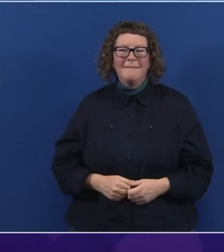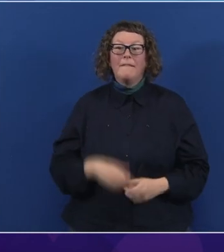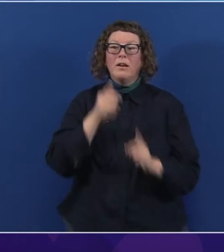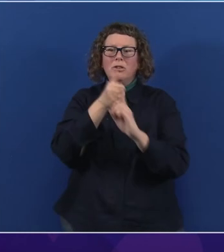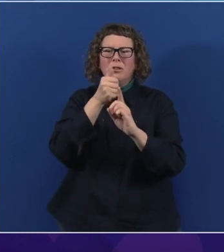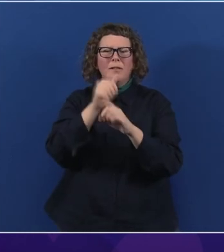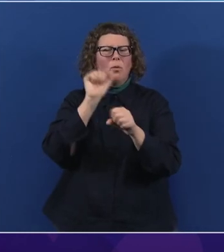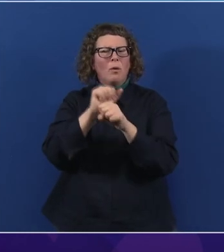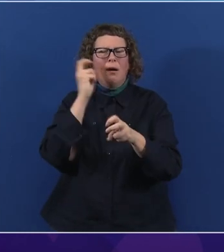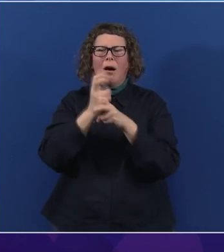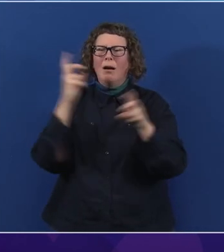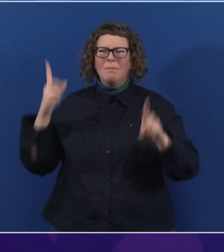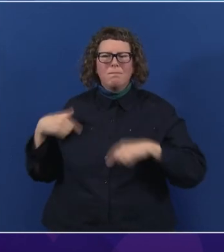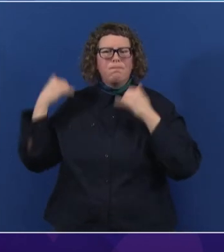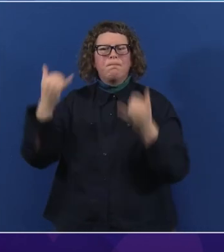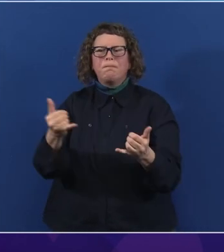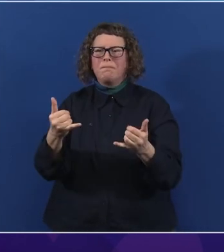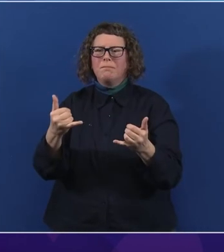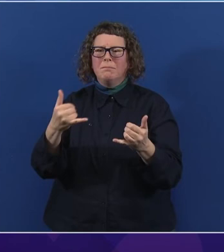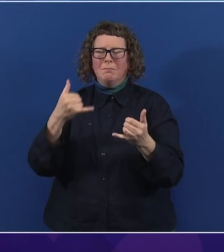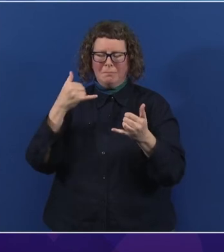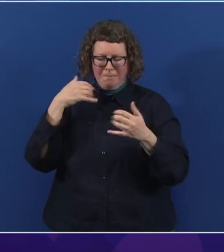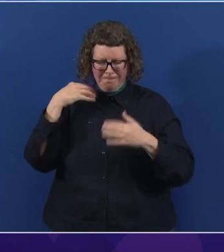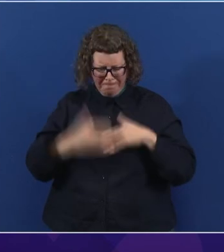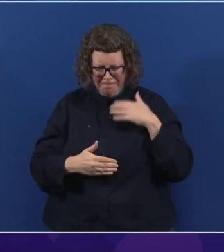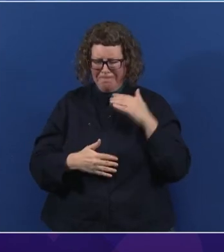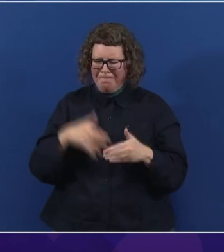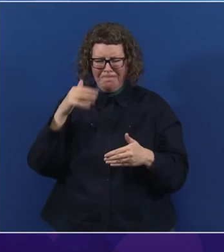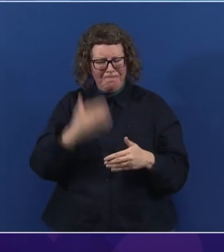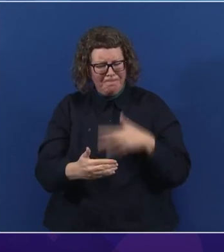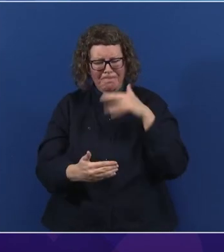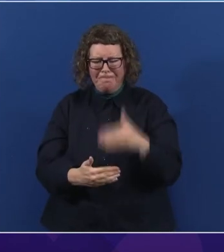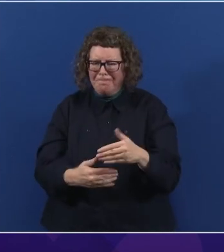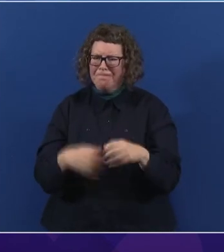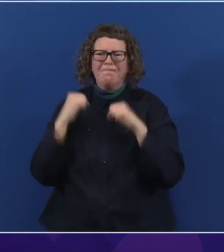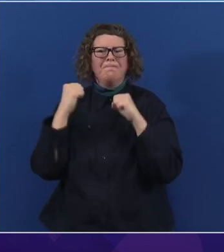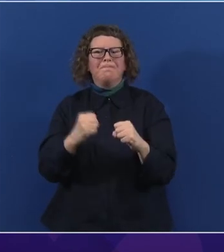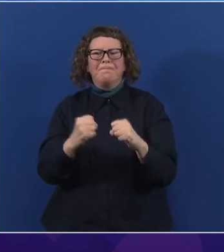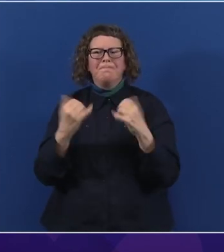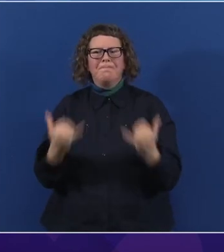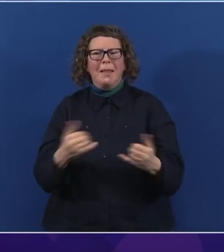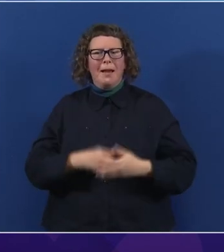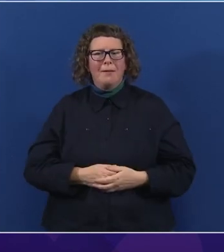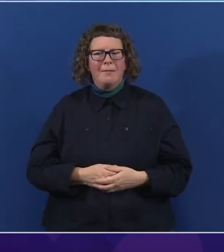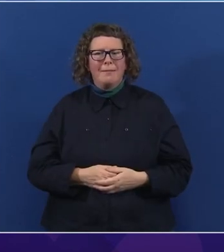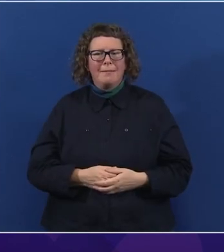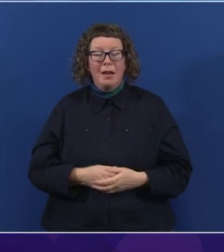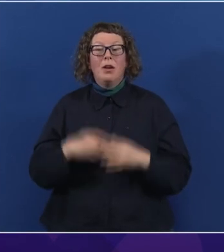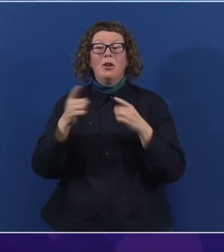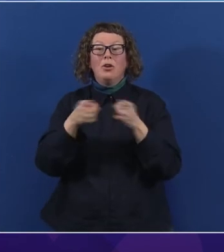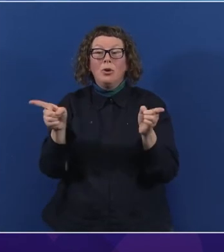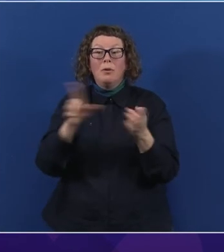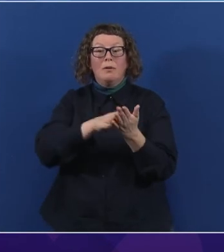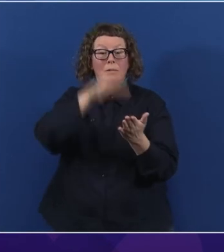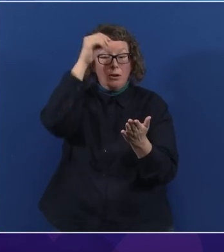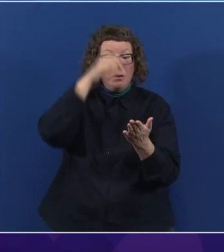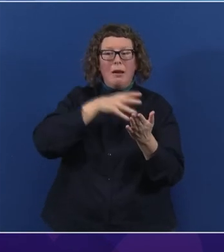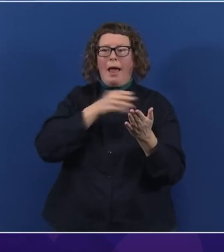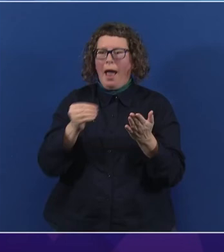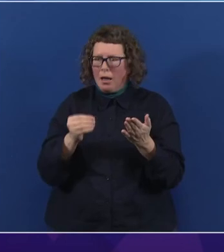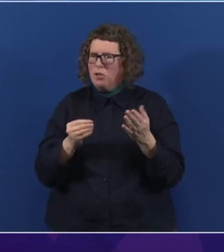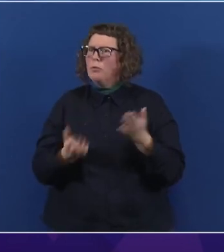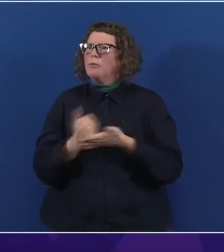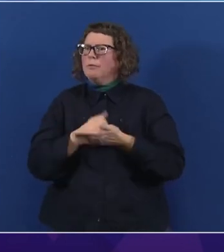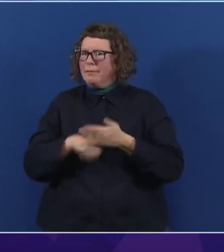You worked hard, built incredible resilience. You learned and earned the